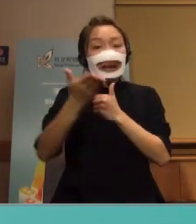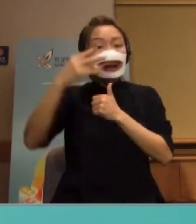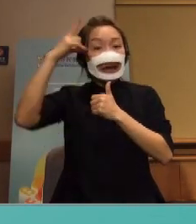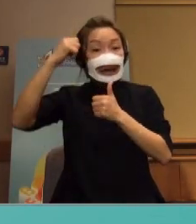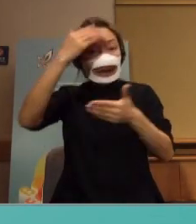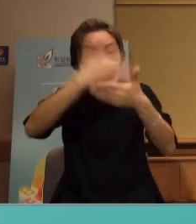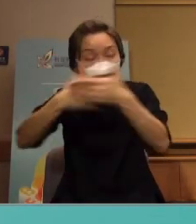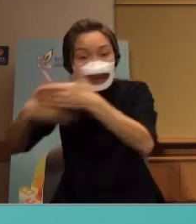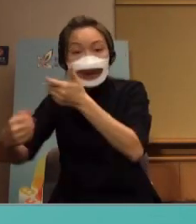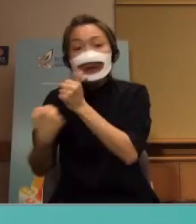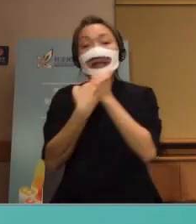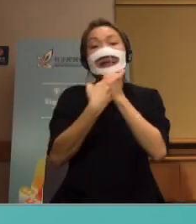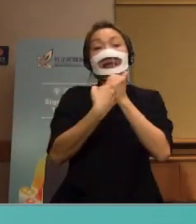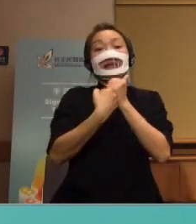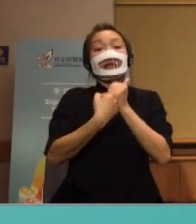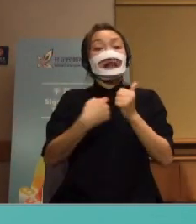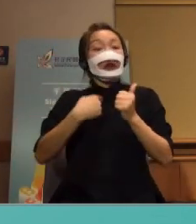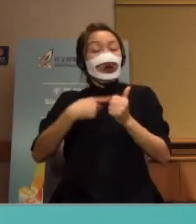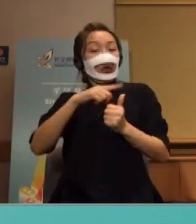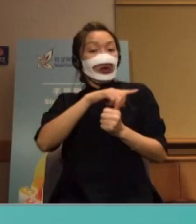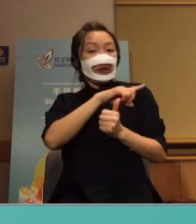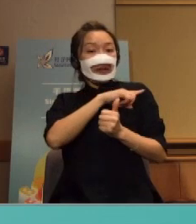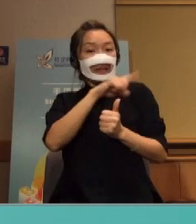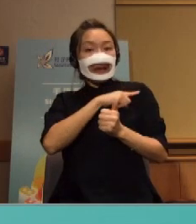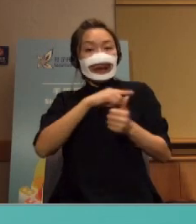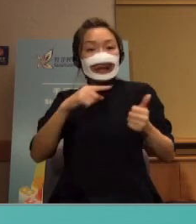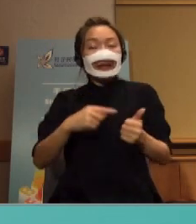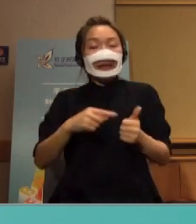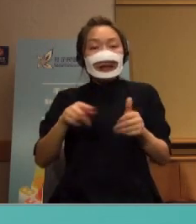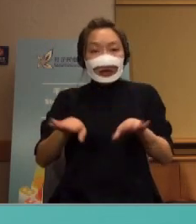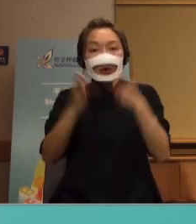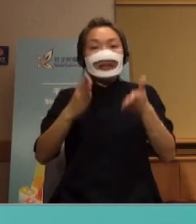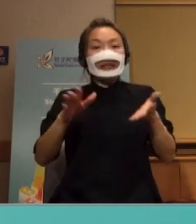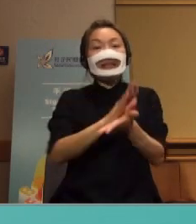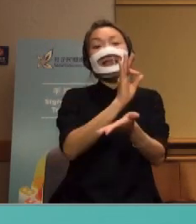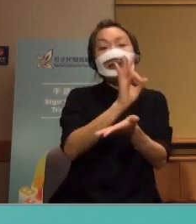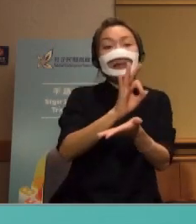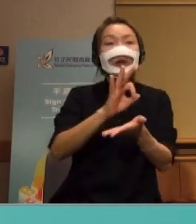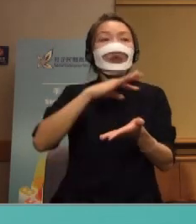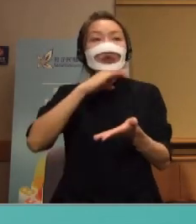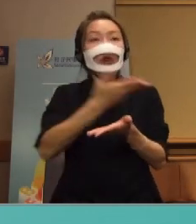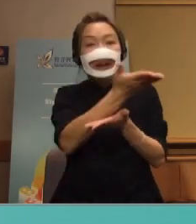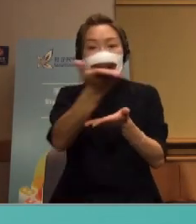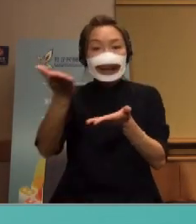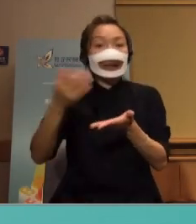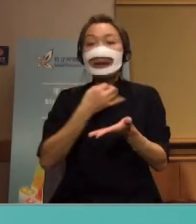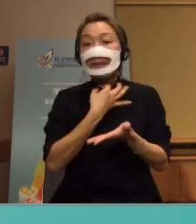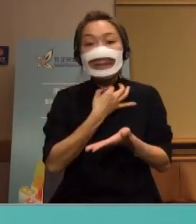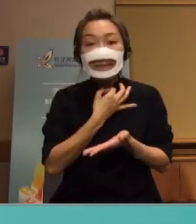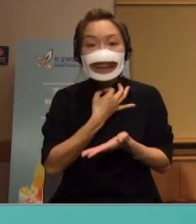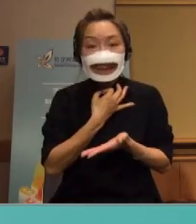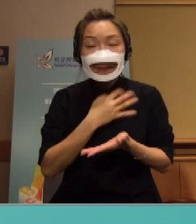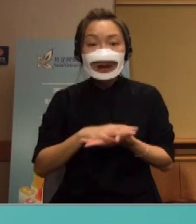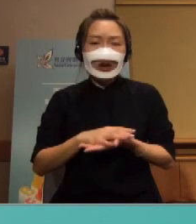today are too much of a hassle. Can't figure out what my footprint is. I'm not sure the credits are legit. Why am I paying for big companies to pollute more? It costs more money to